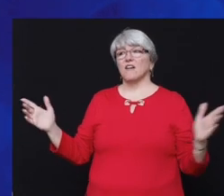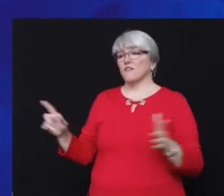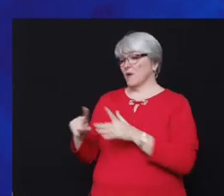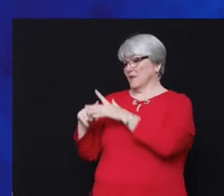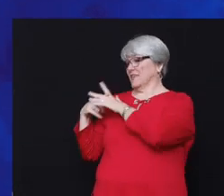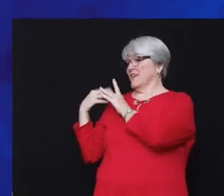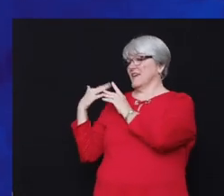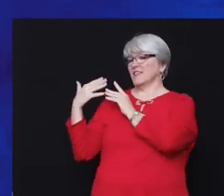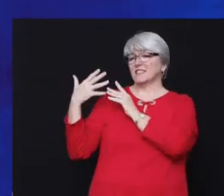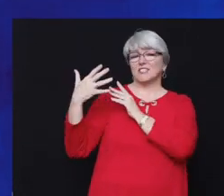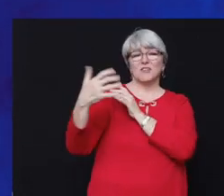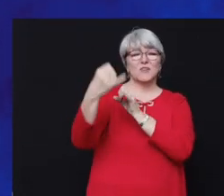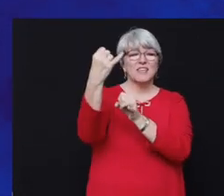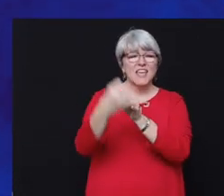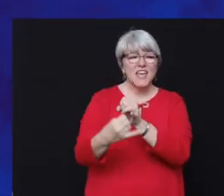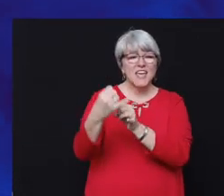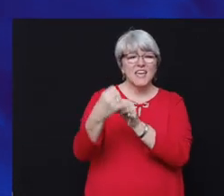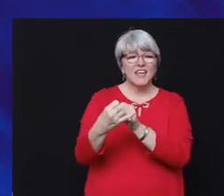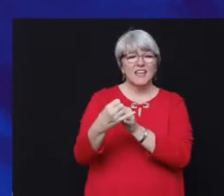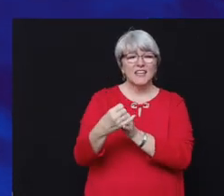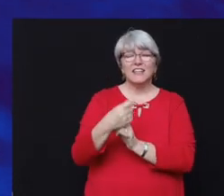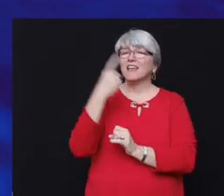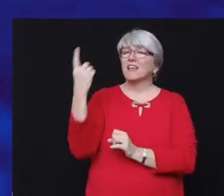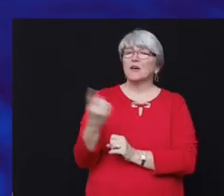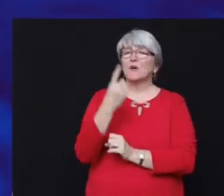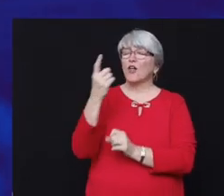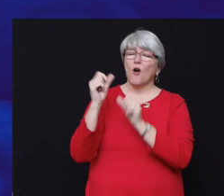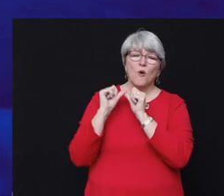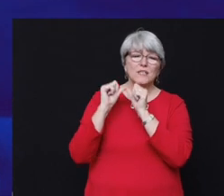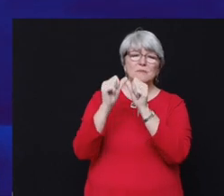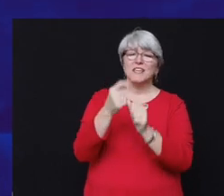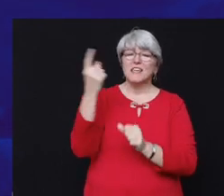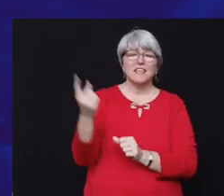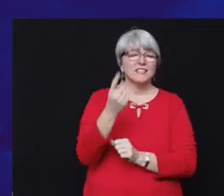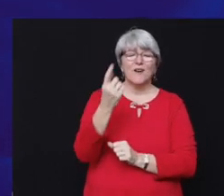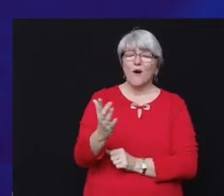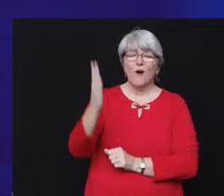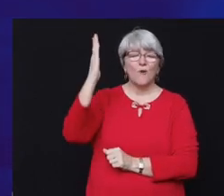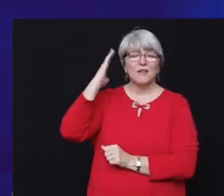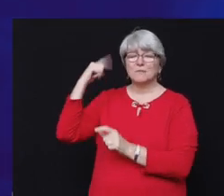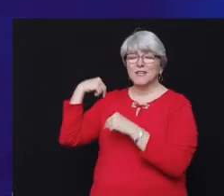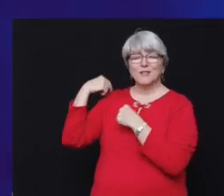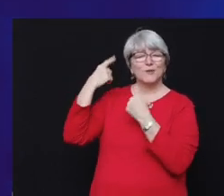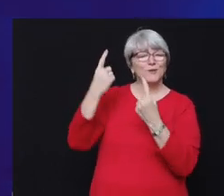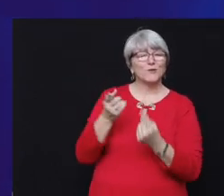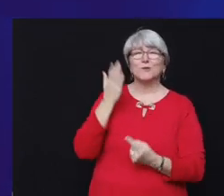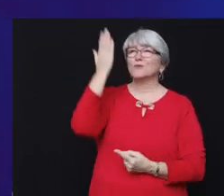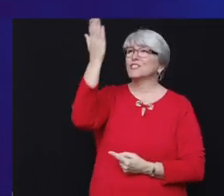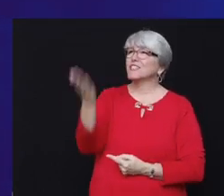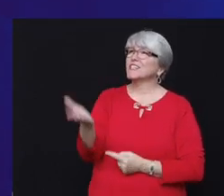all. From beginning to the end, it will always be, it's always been